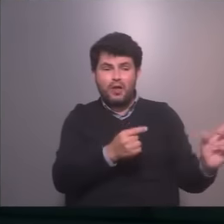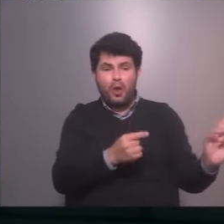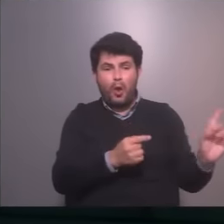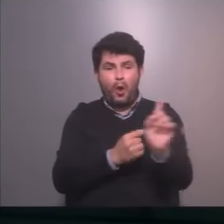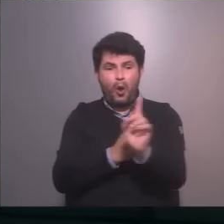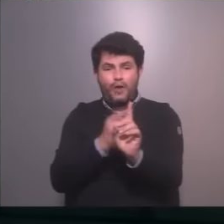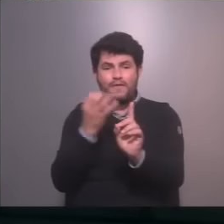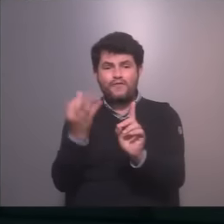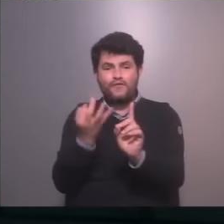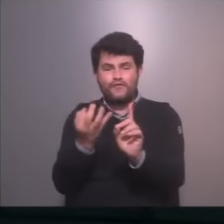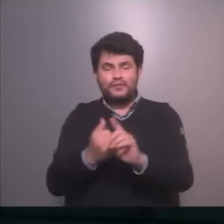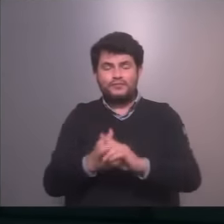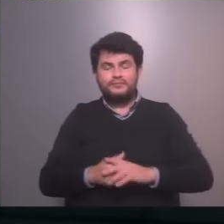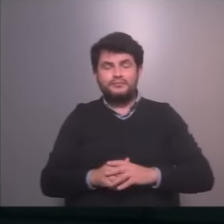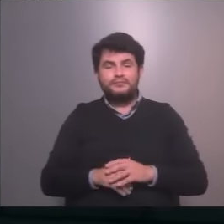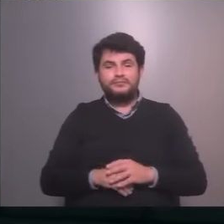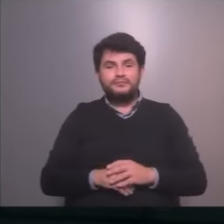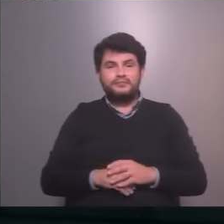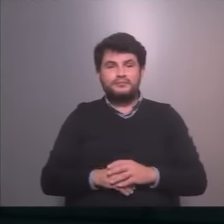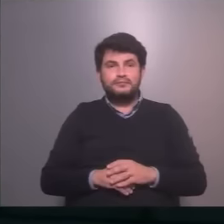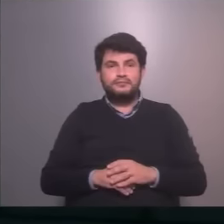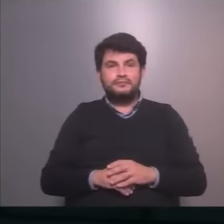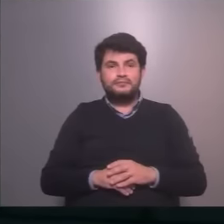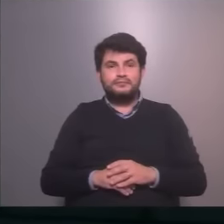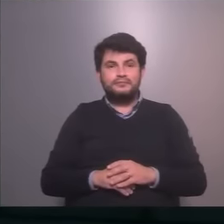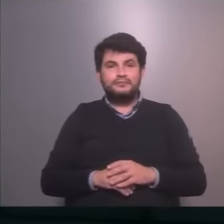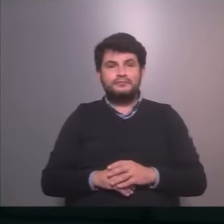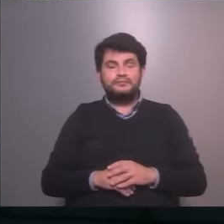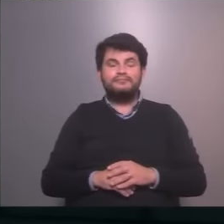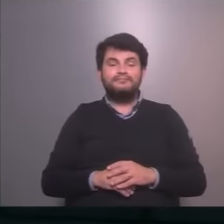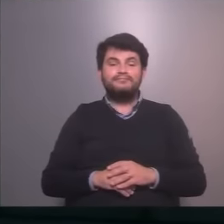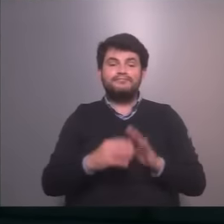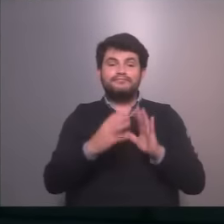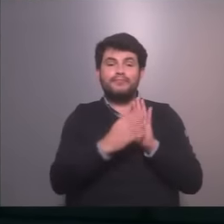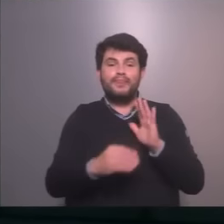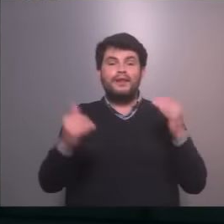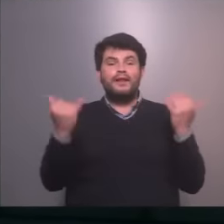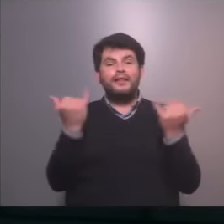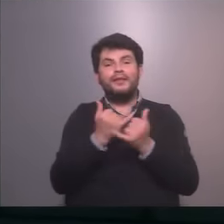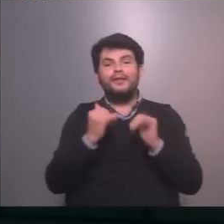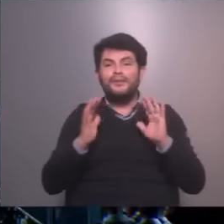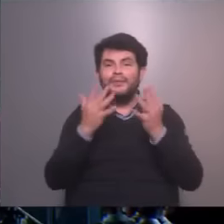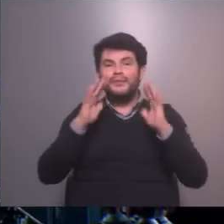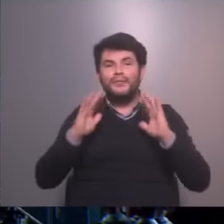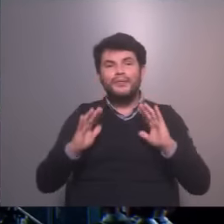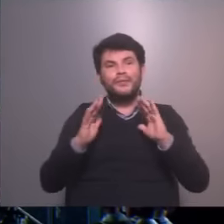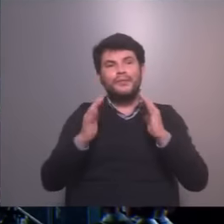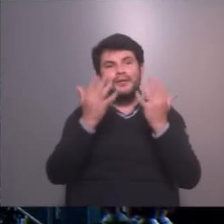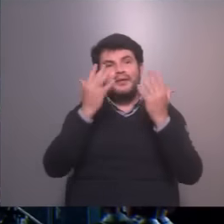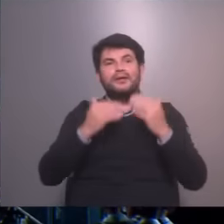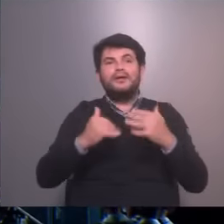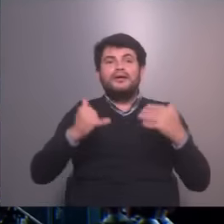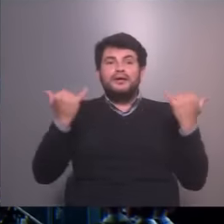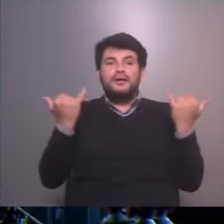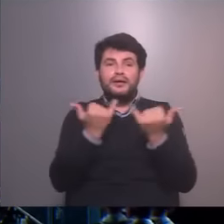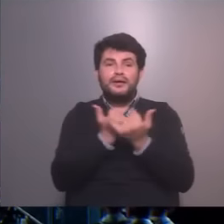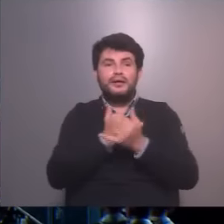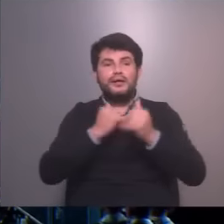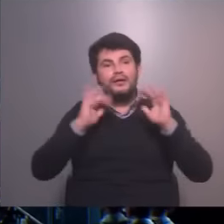come." His mother said to the servants, "Do whatever he tells you."